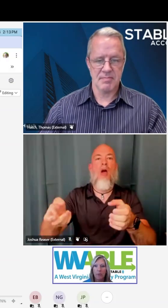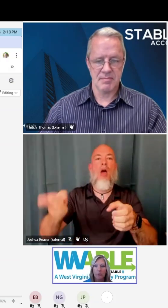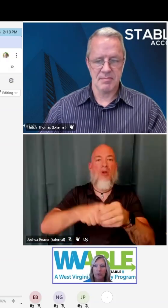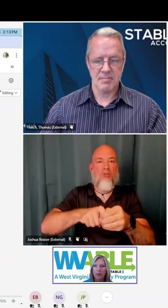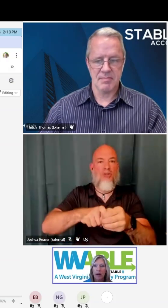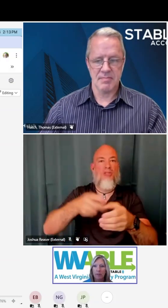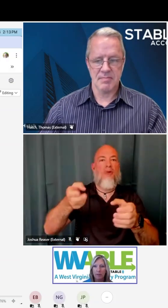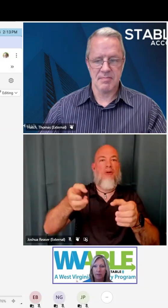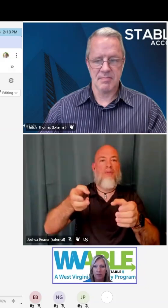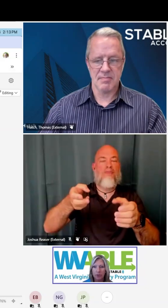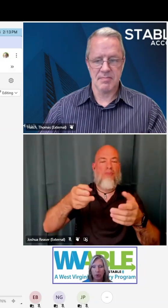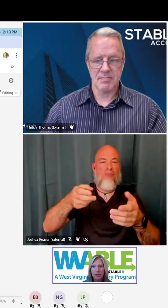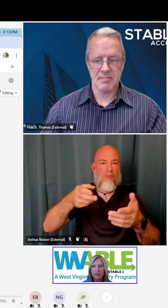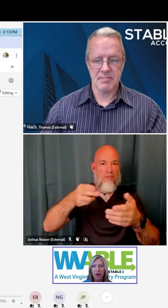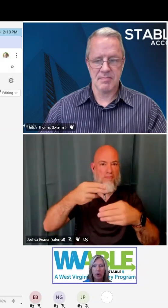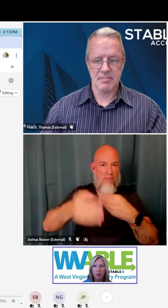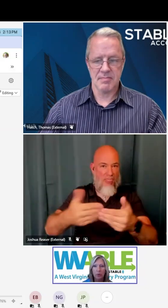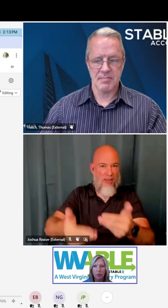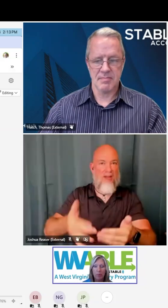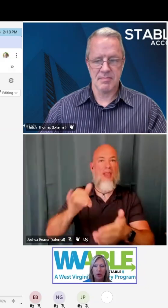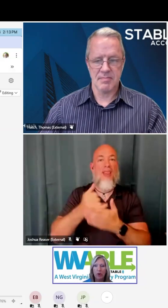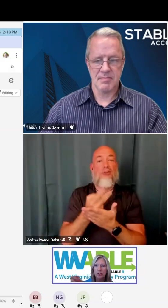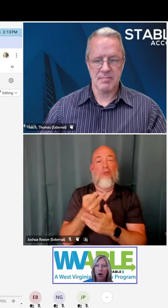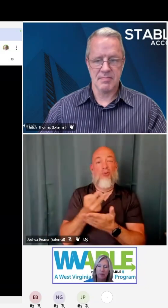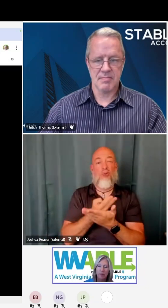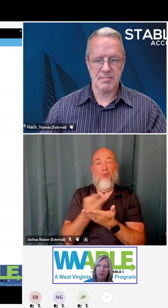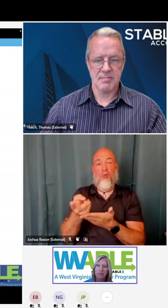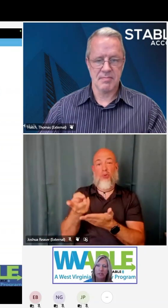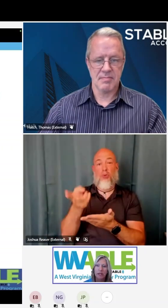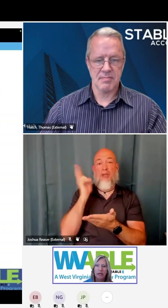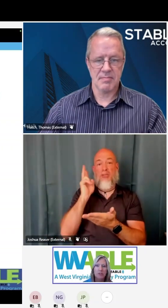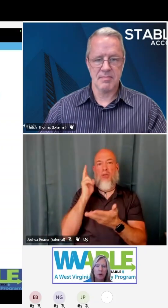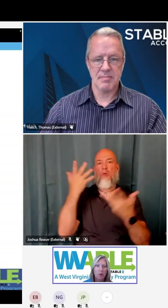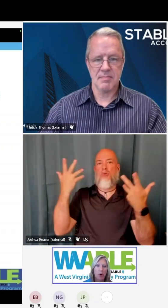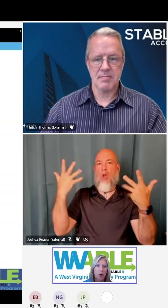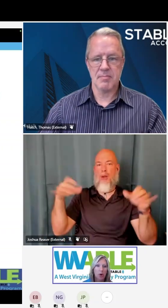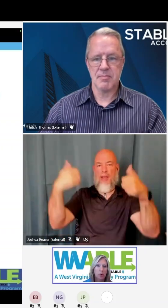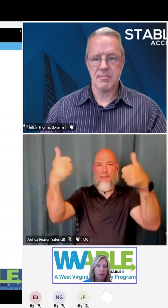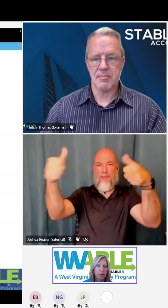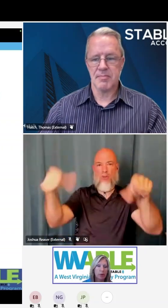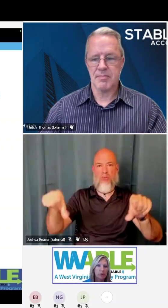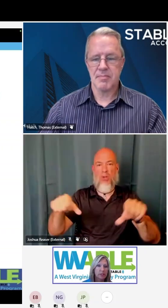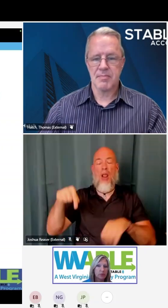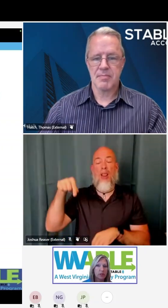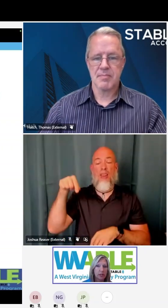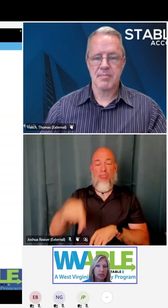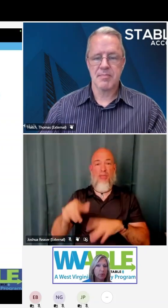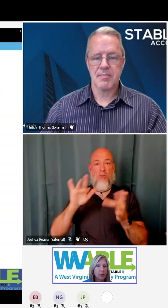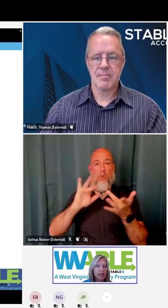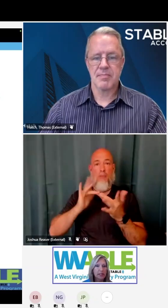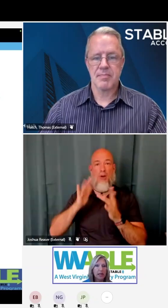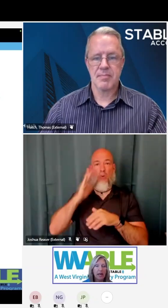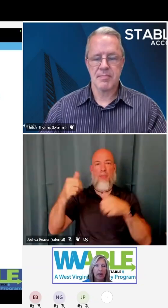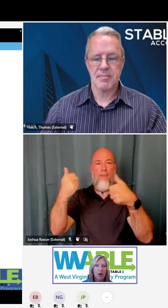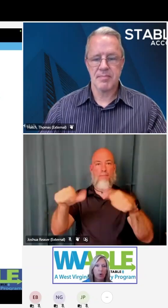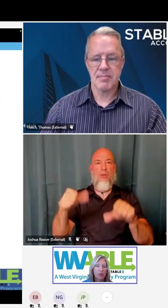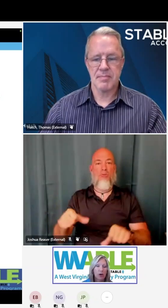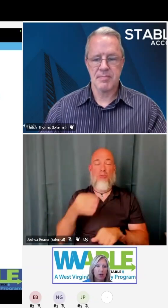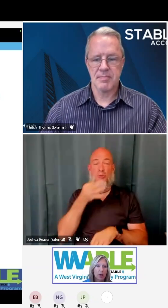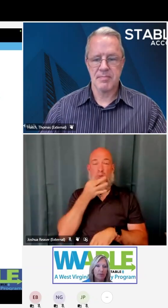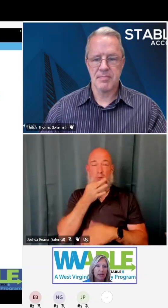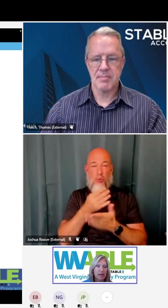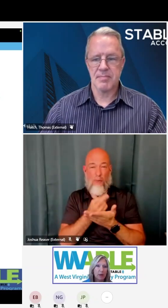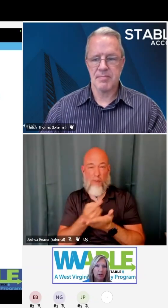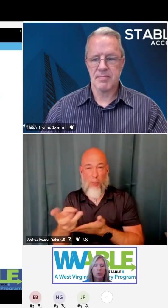are that 2 weeks ago webinar is already posted. This webinar will be posted within a couple weeks, and I